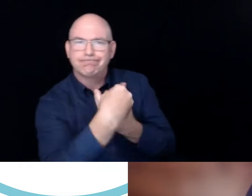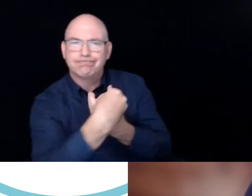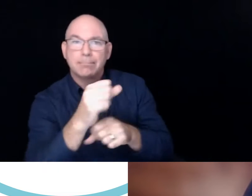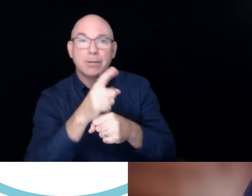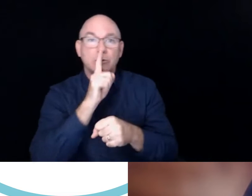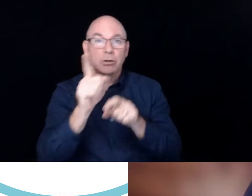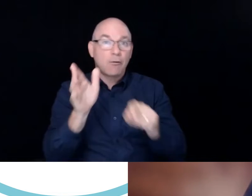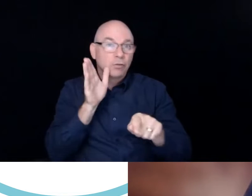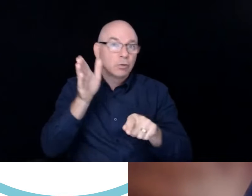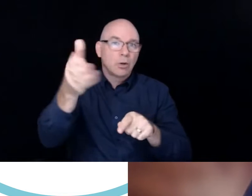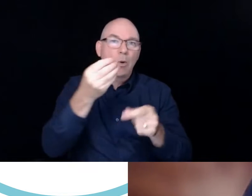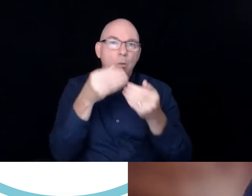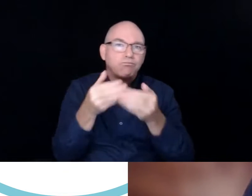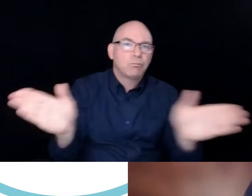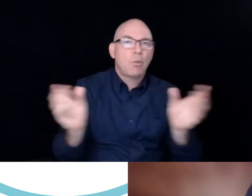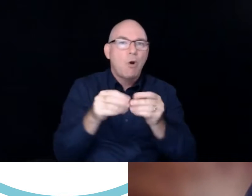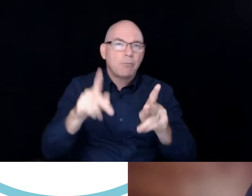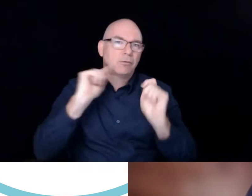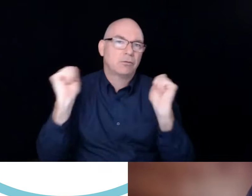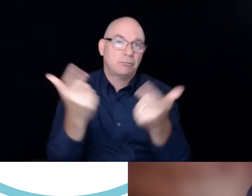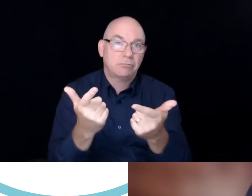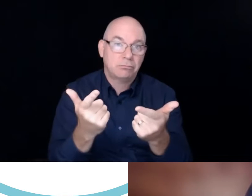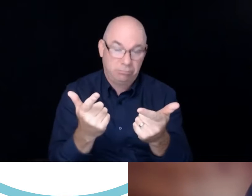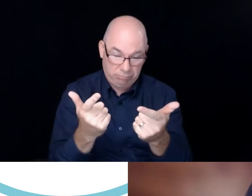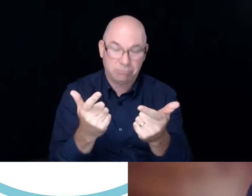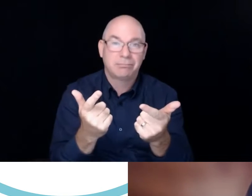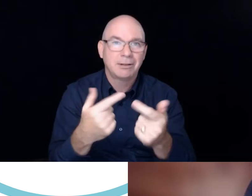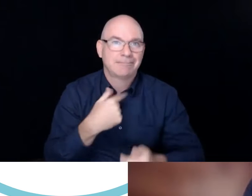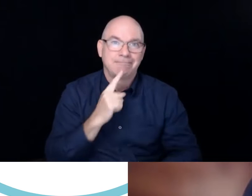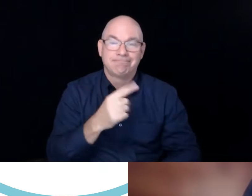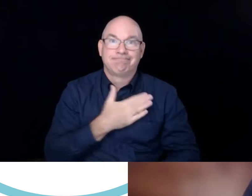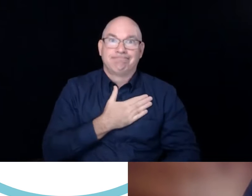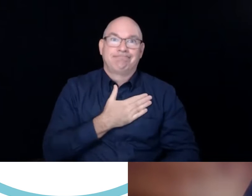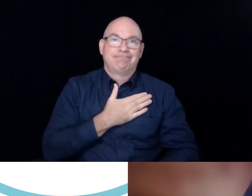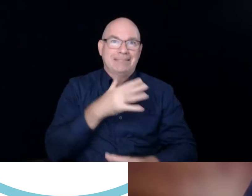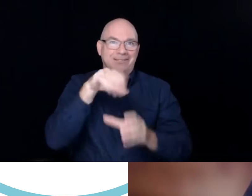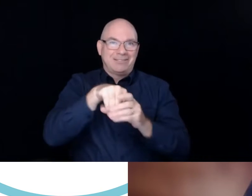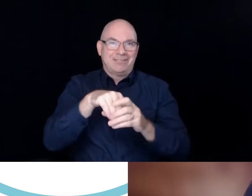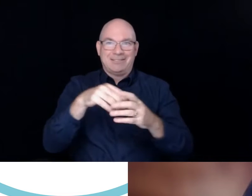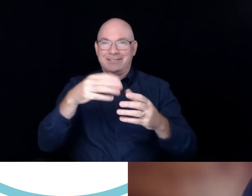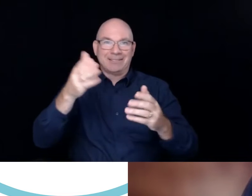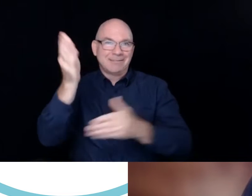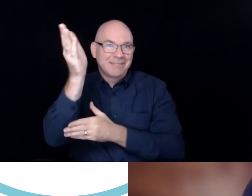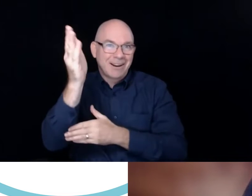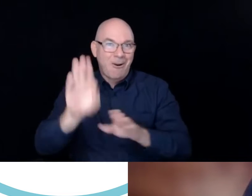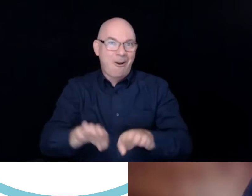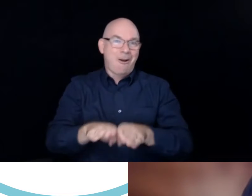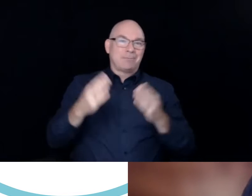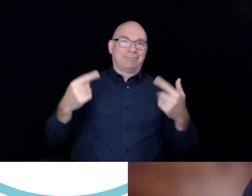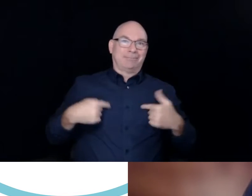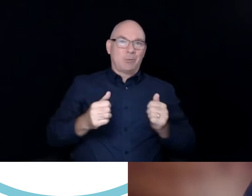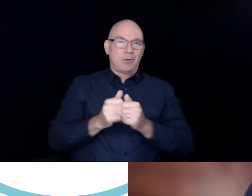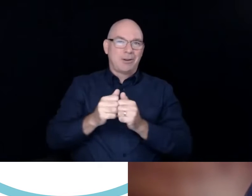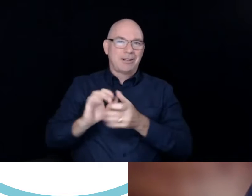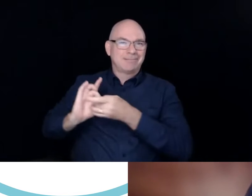with greater opportunity for all. And I am really pleased to be in this dialogue this morning to open this up with my